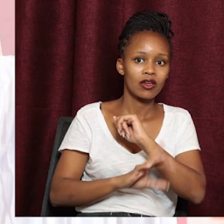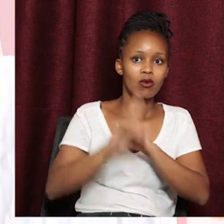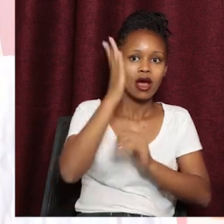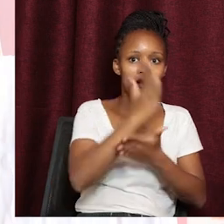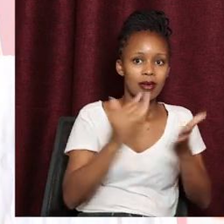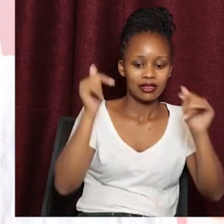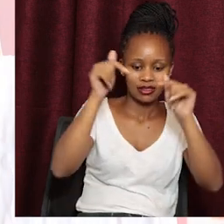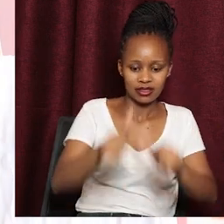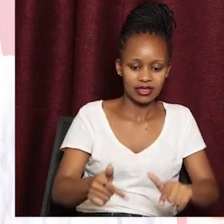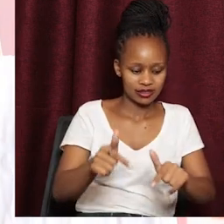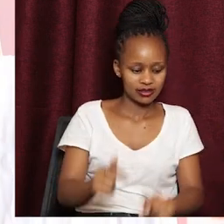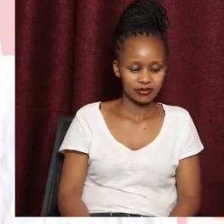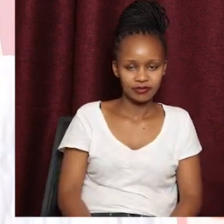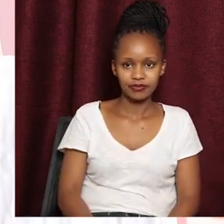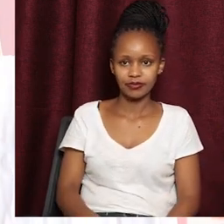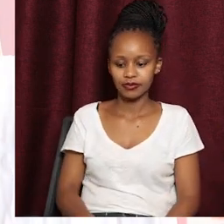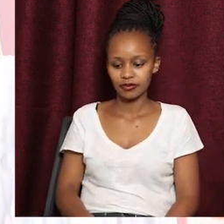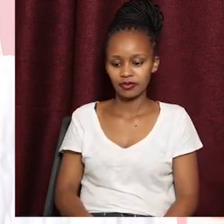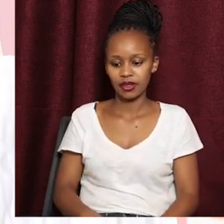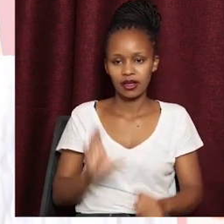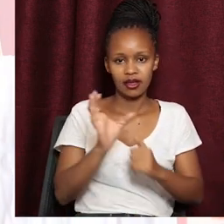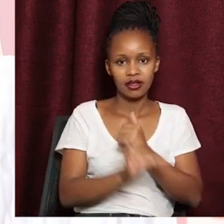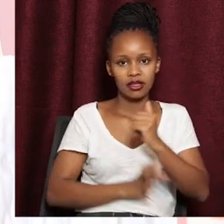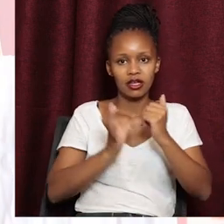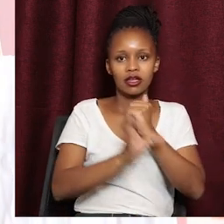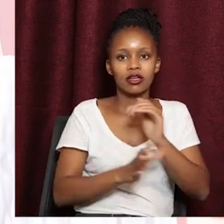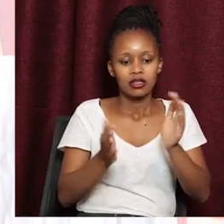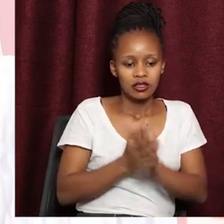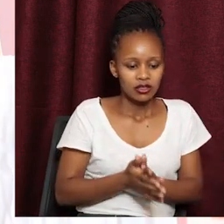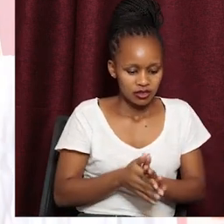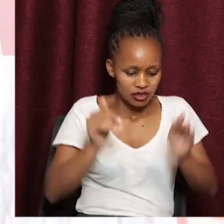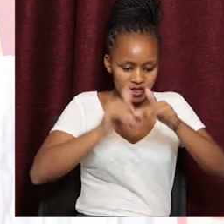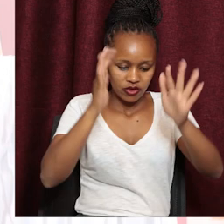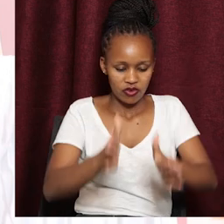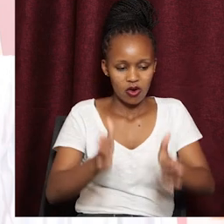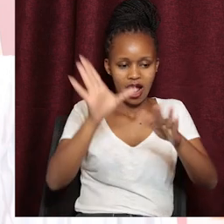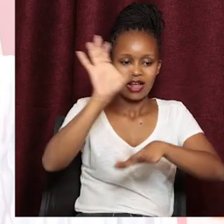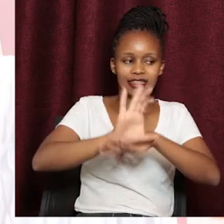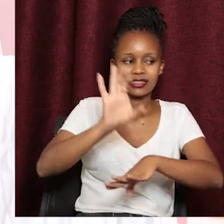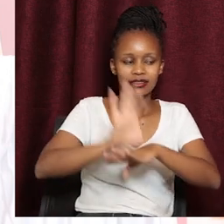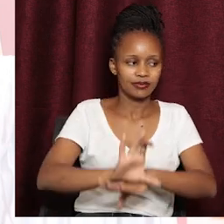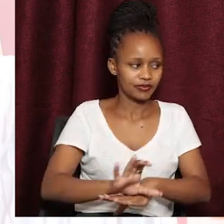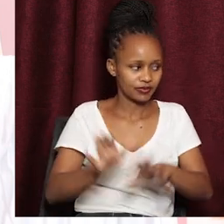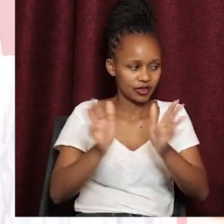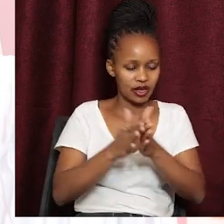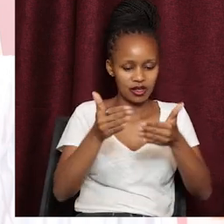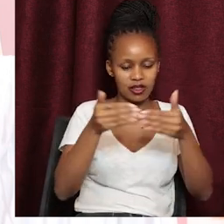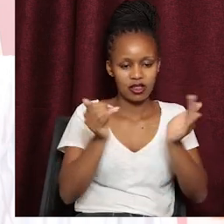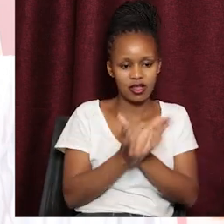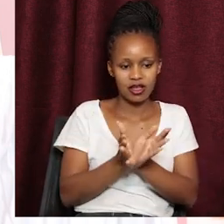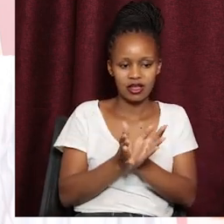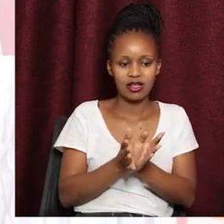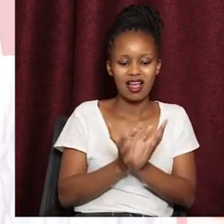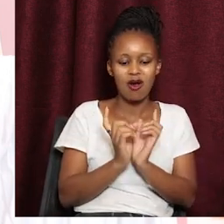part of this country. And the followers of that church and the family were